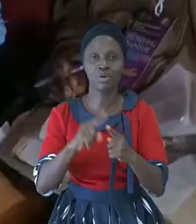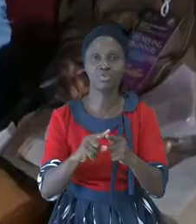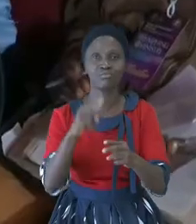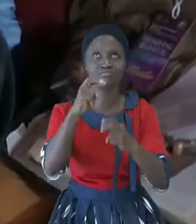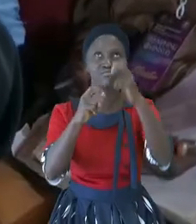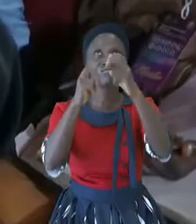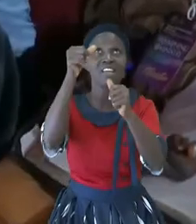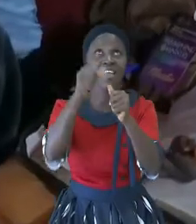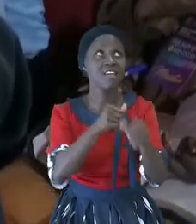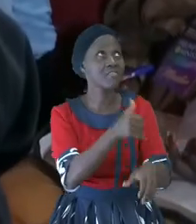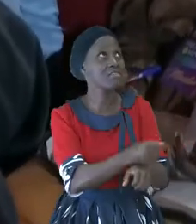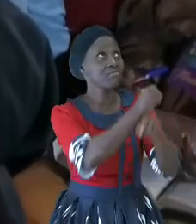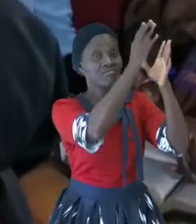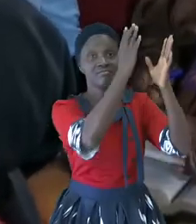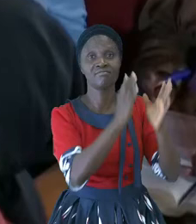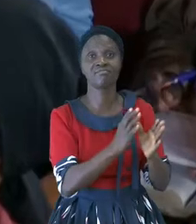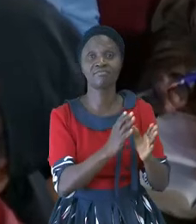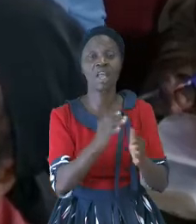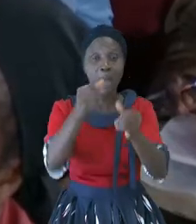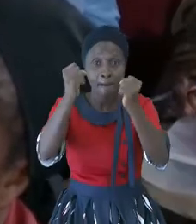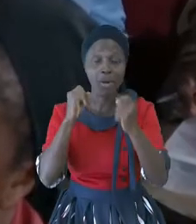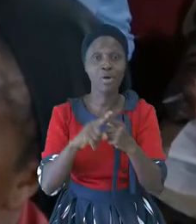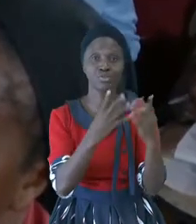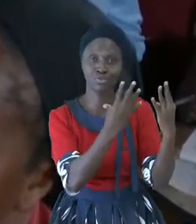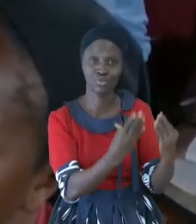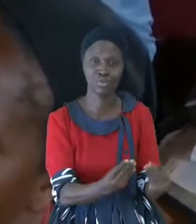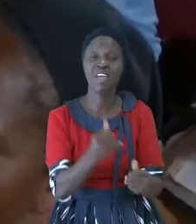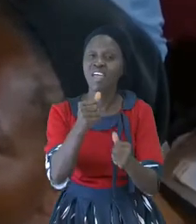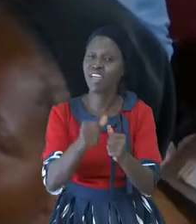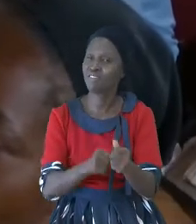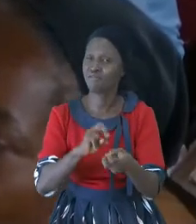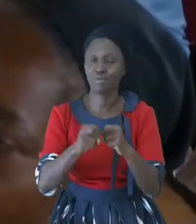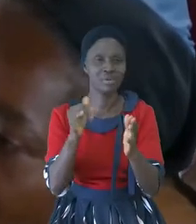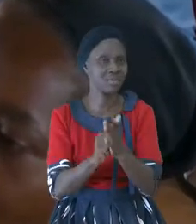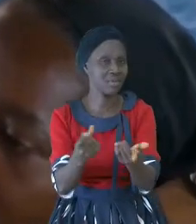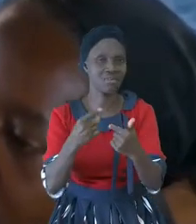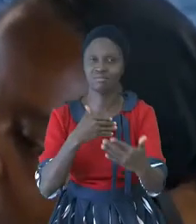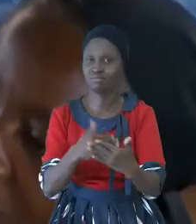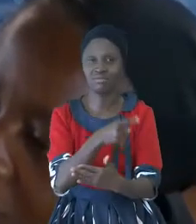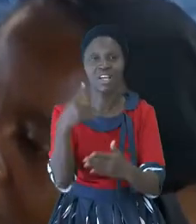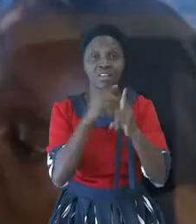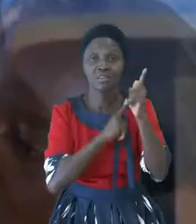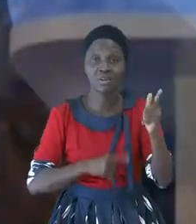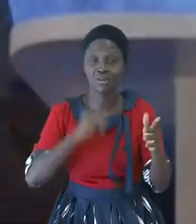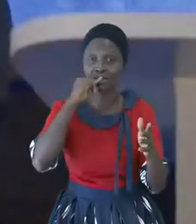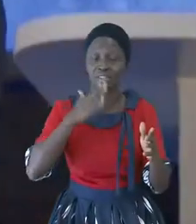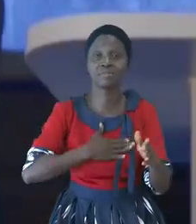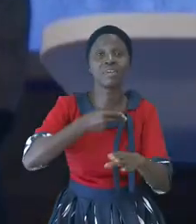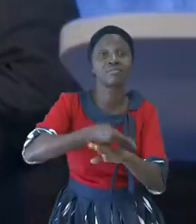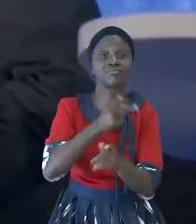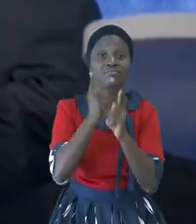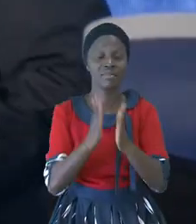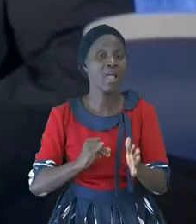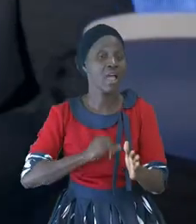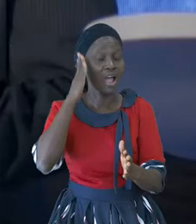mountain. Power to solve every problem that comes near you. The Lord is my shepherd. I